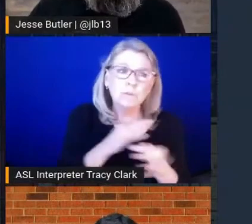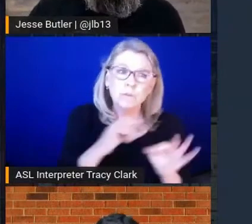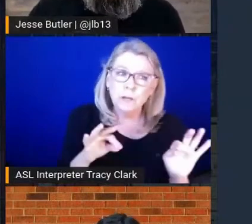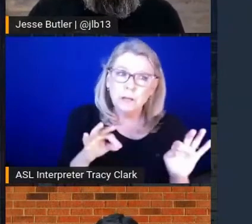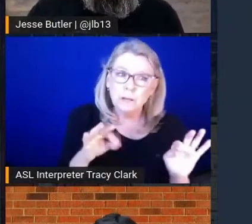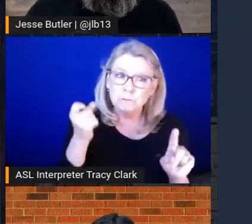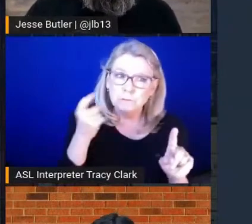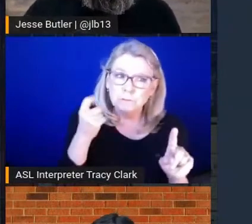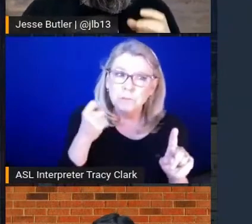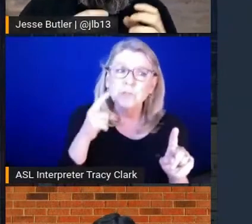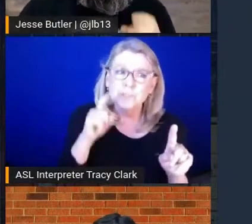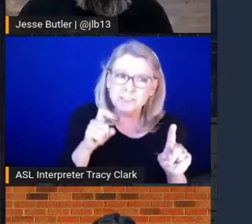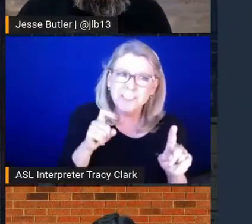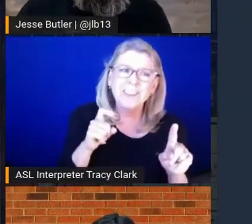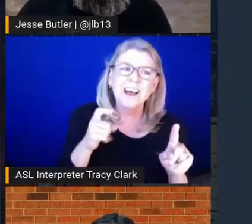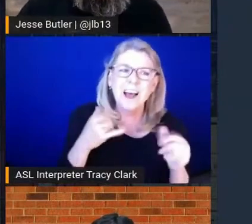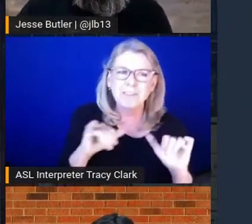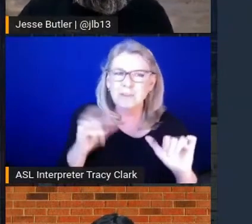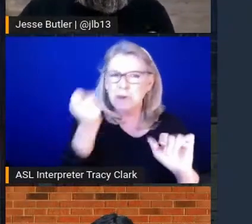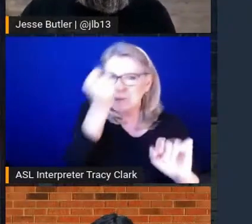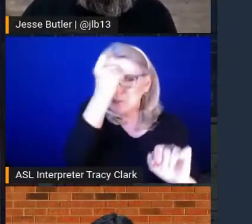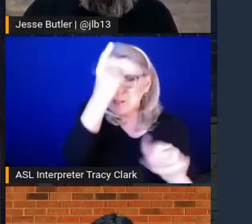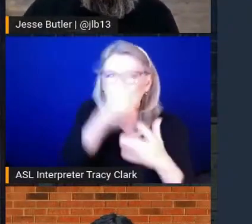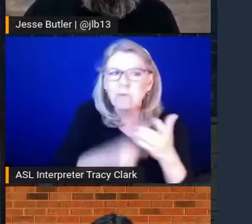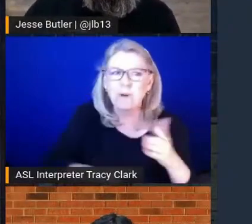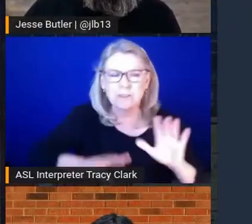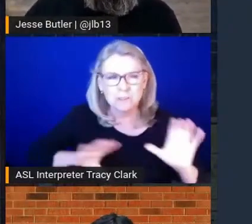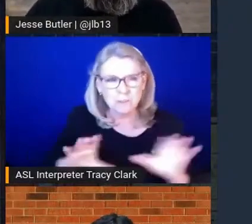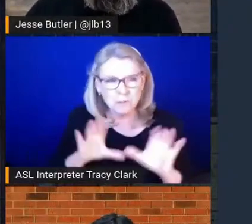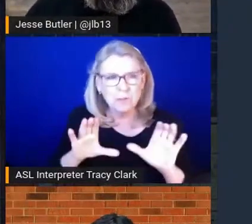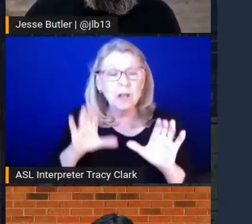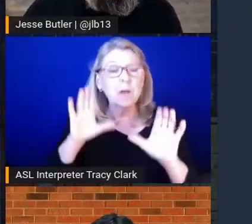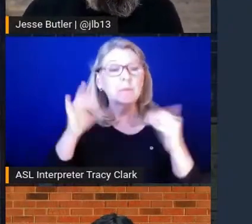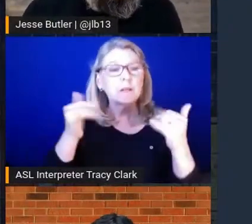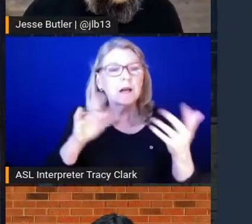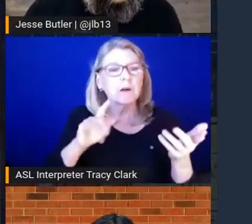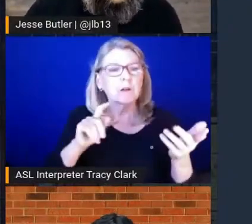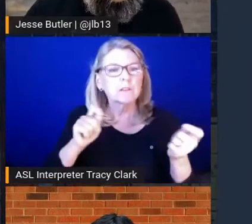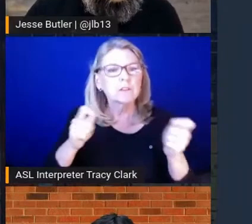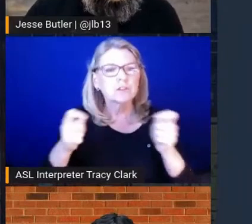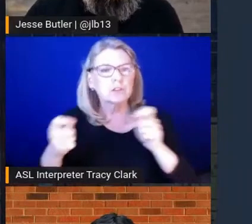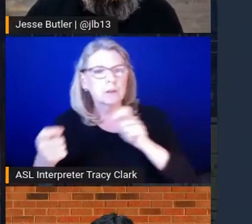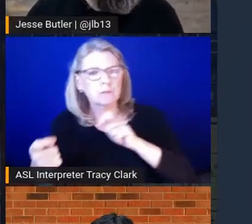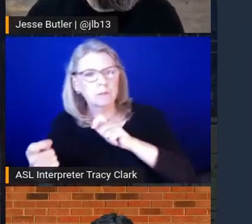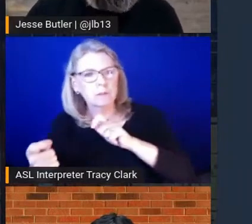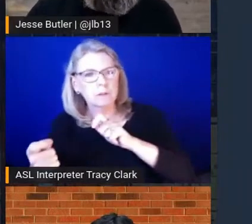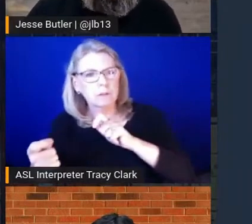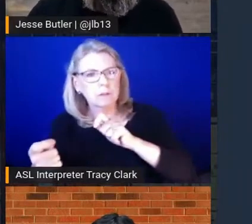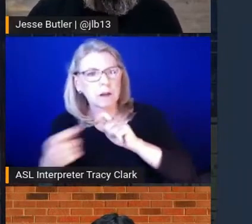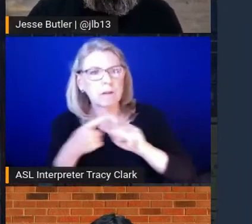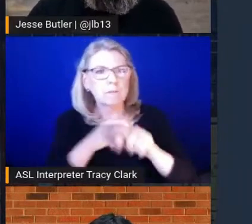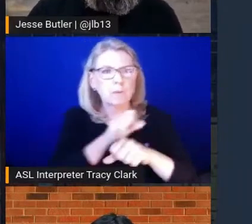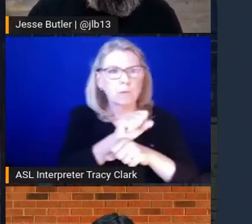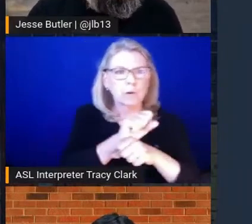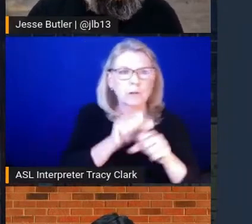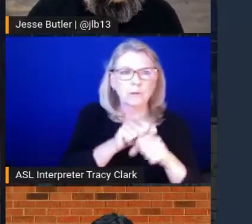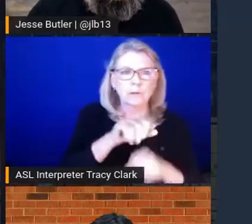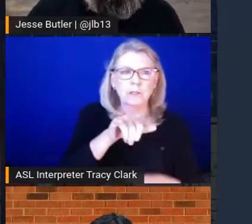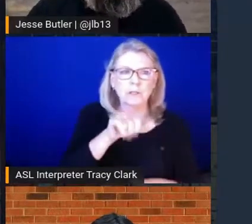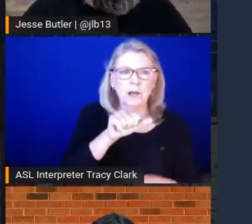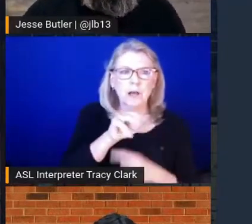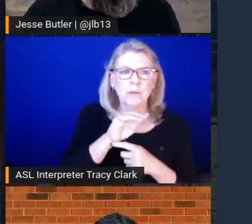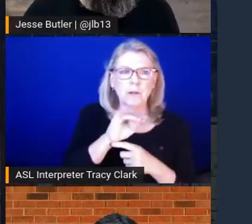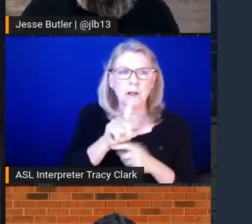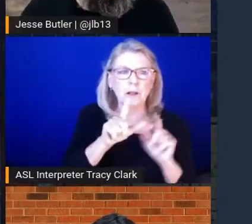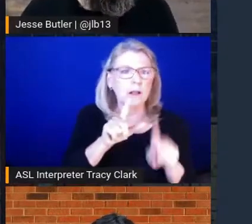what you're doing. Yeah. But you're shifting from working with YAML, which is not inherently a programming construct or programming language